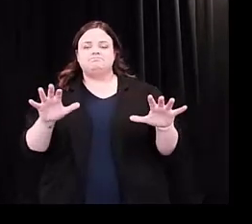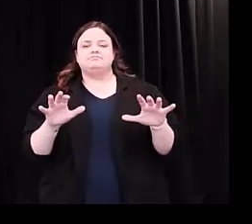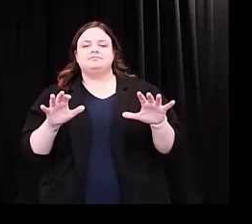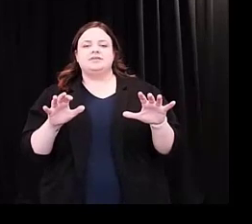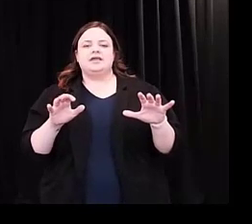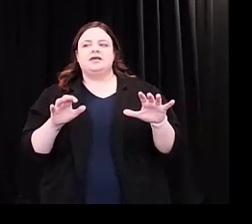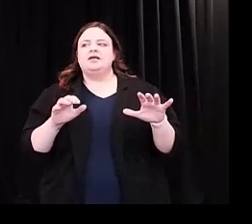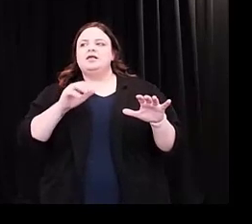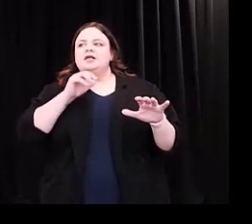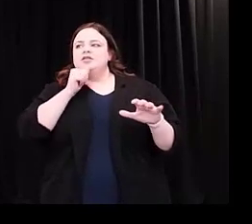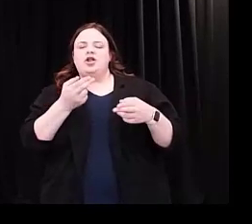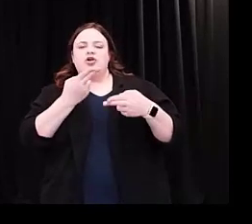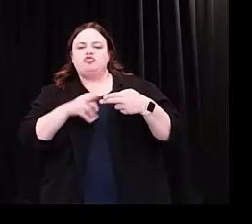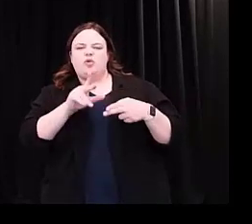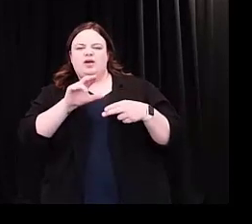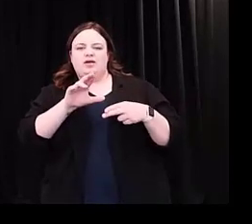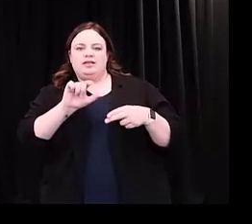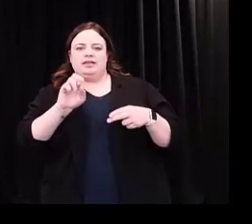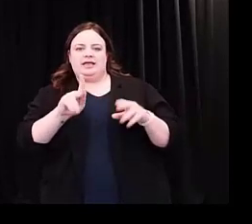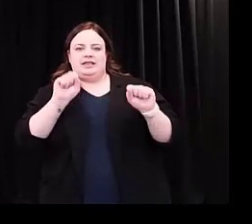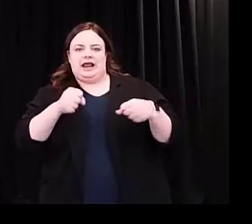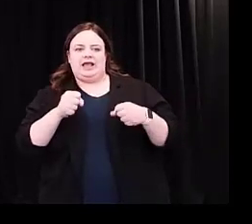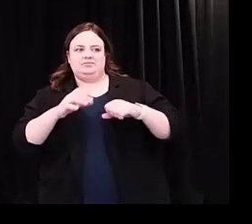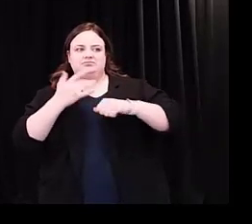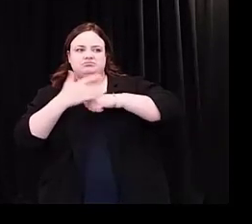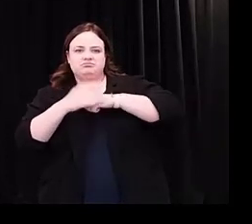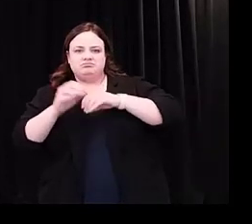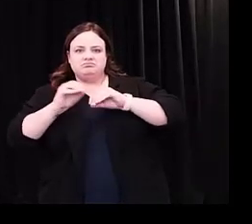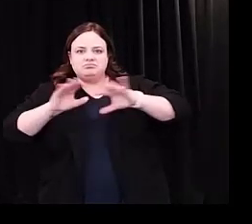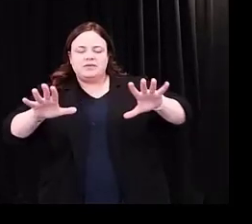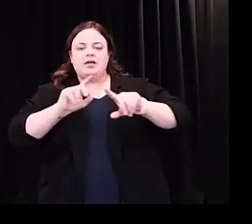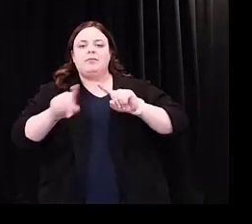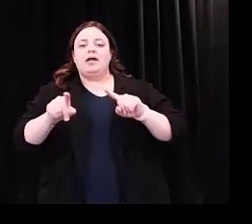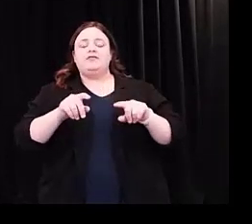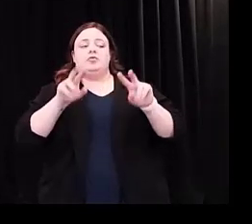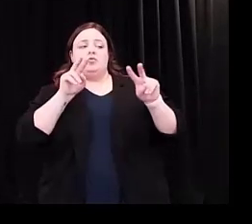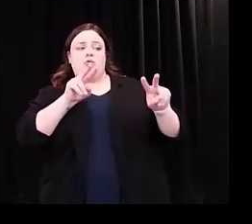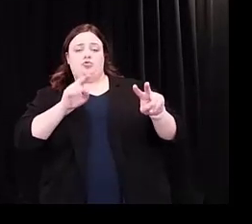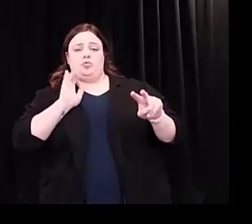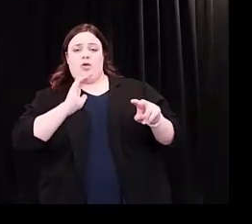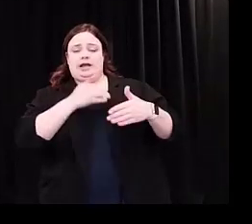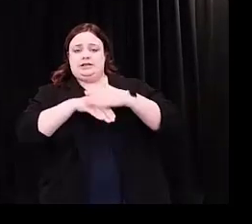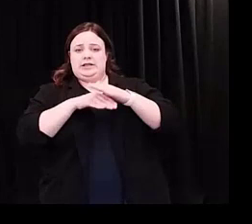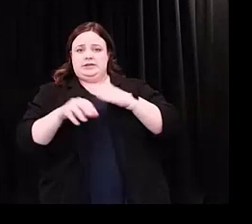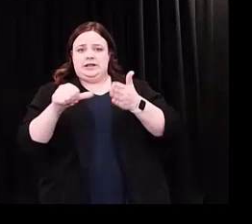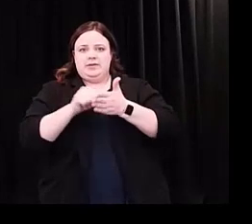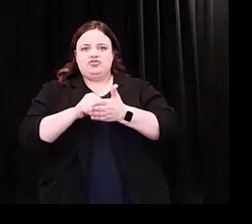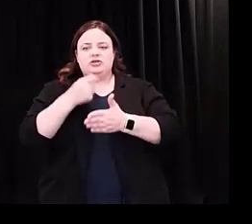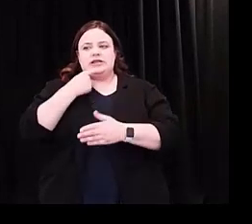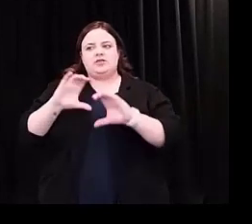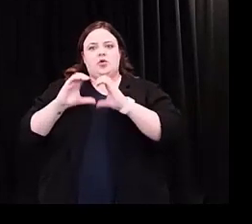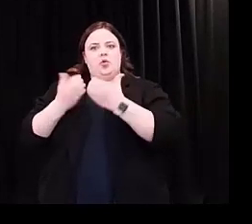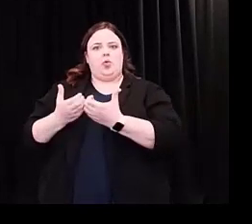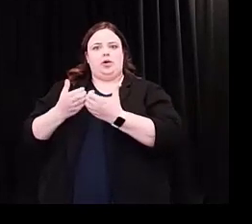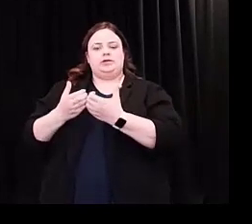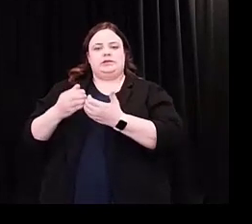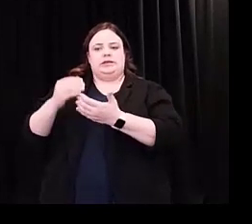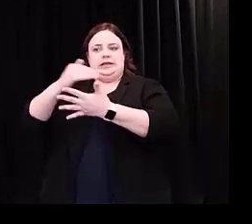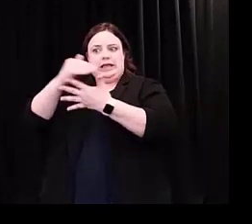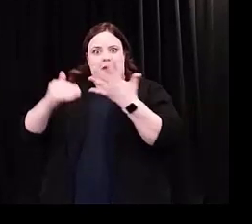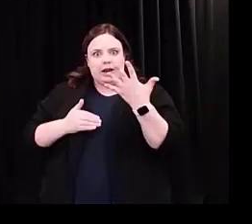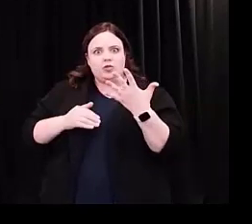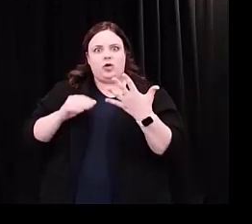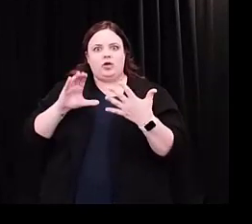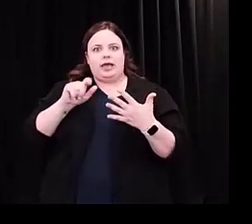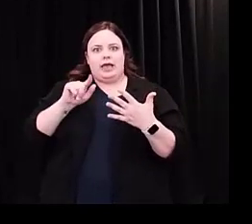a short link I can just say out loud, but if you go to our website on our digital accessibility page on the very right-hand side, they'll say course catalog. You can go there. We do have a